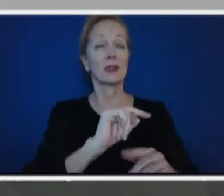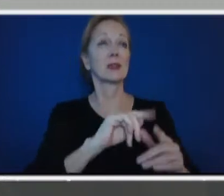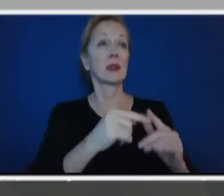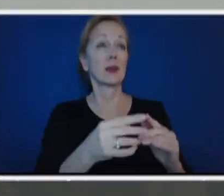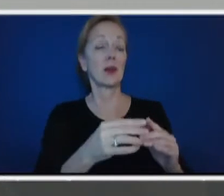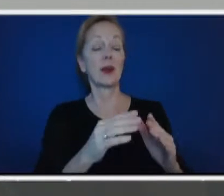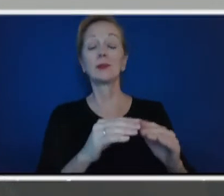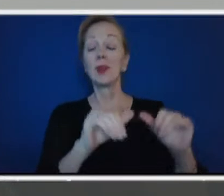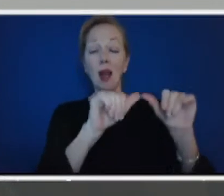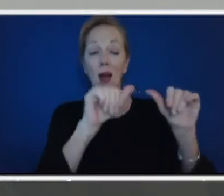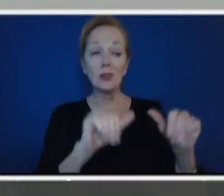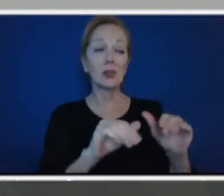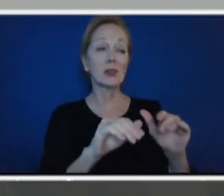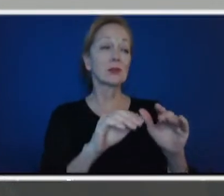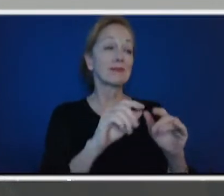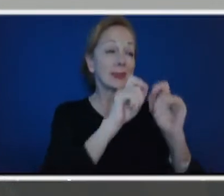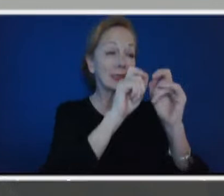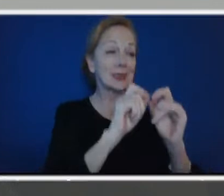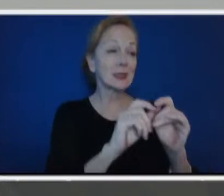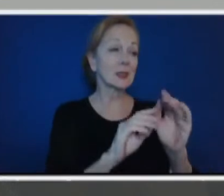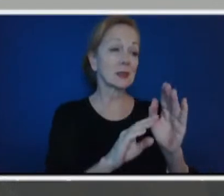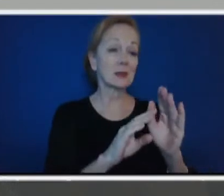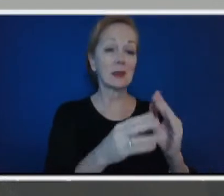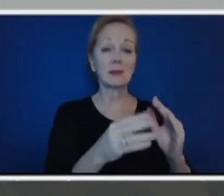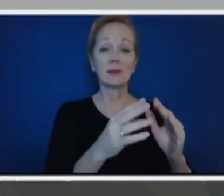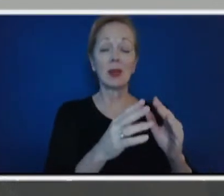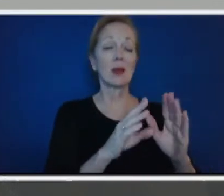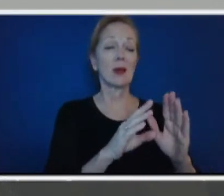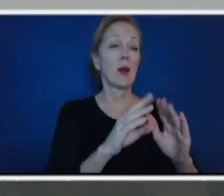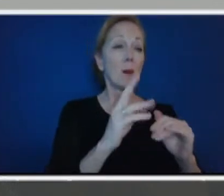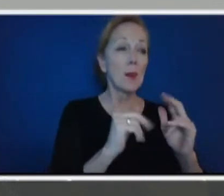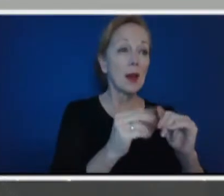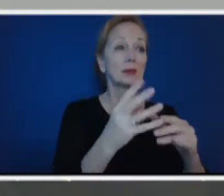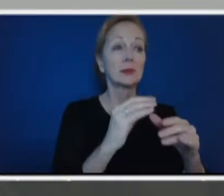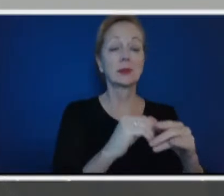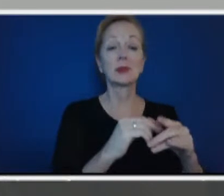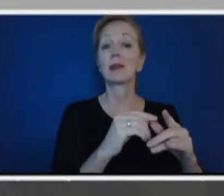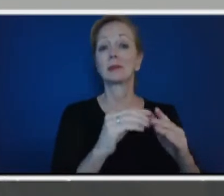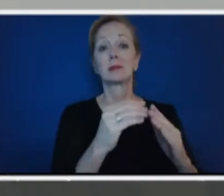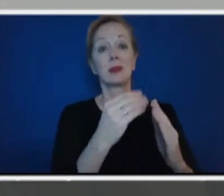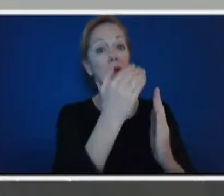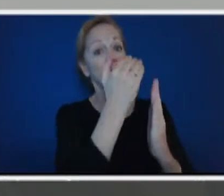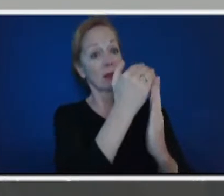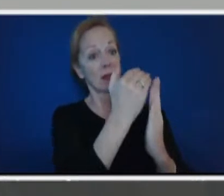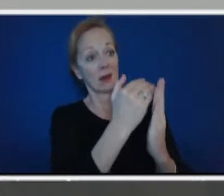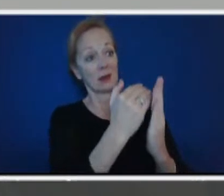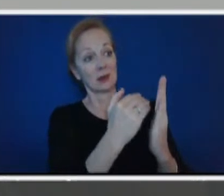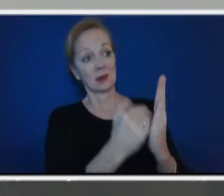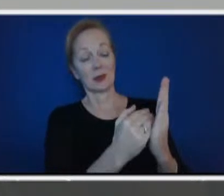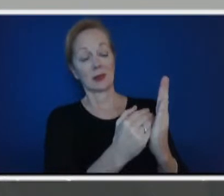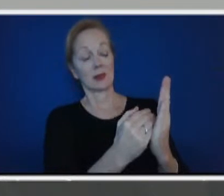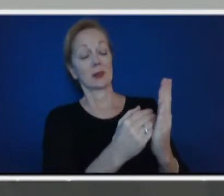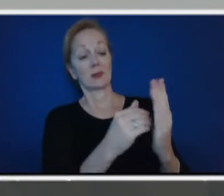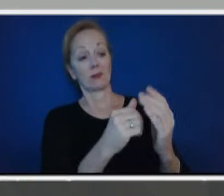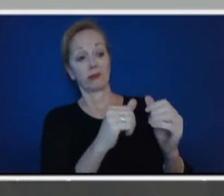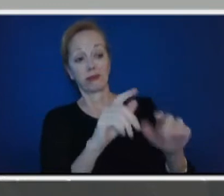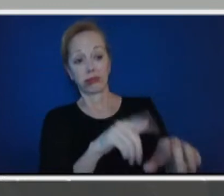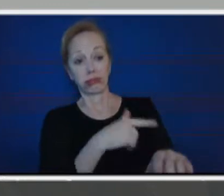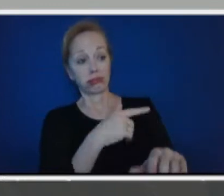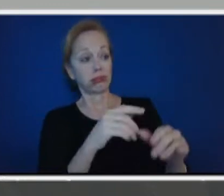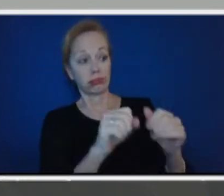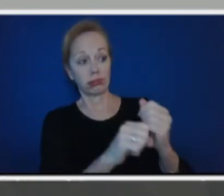architectural details built into it, so it's a pretty exhaustive list that we have on the slide here, but again, that's all wrapped in your staff analysis as